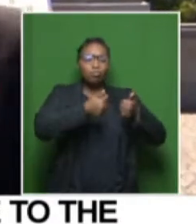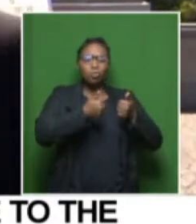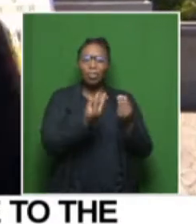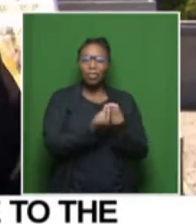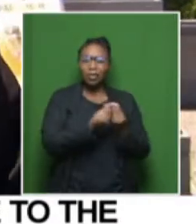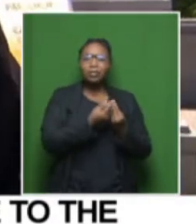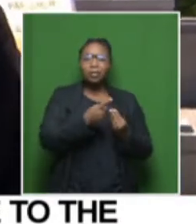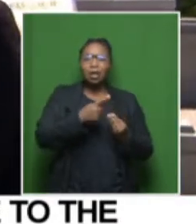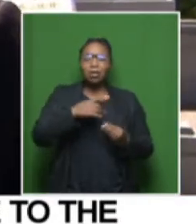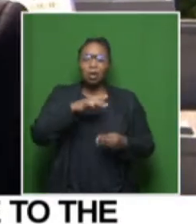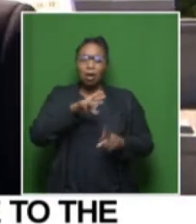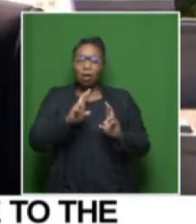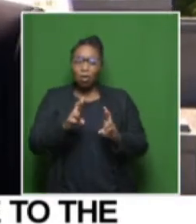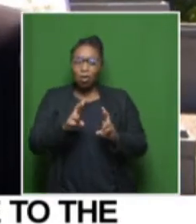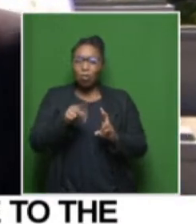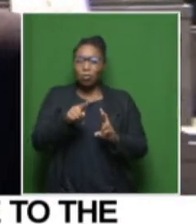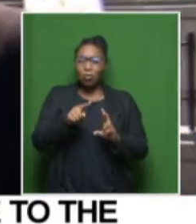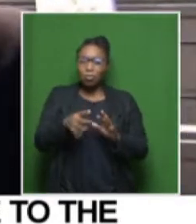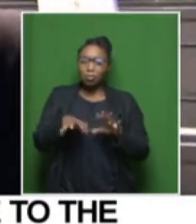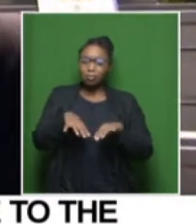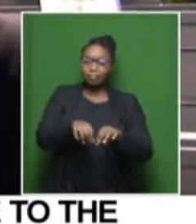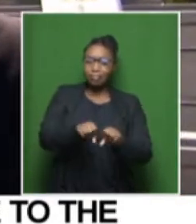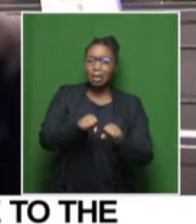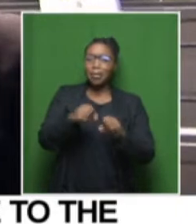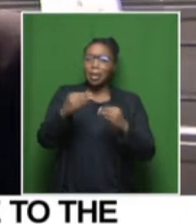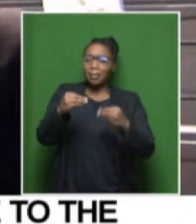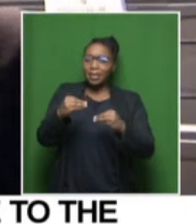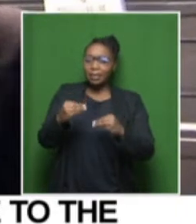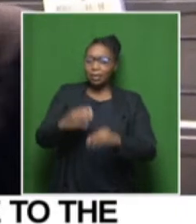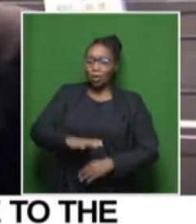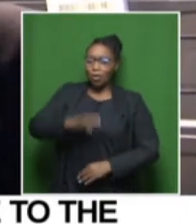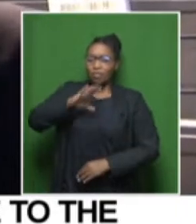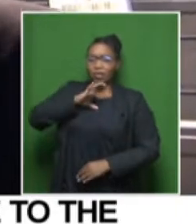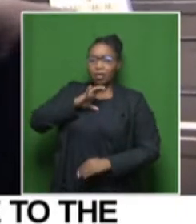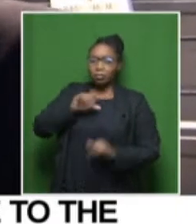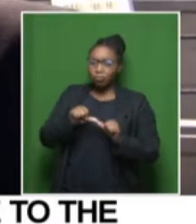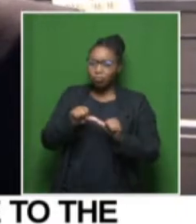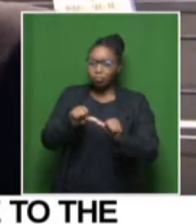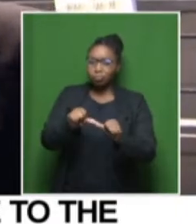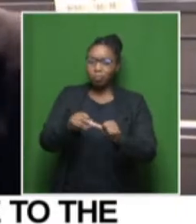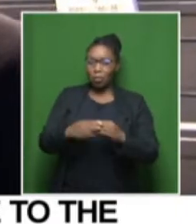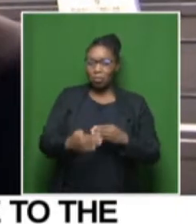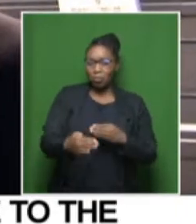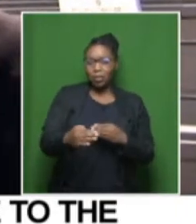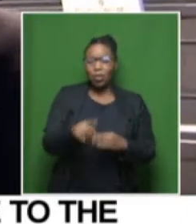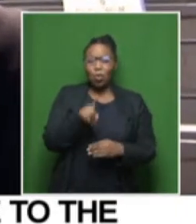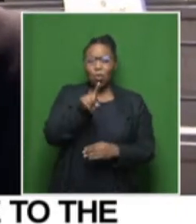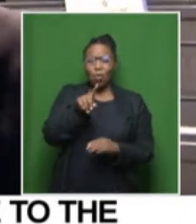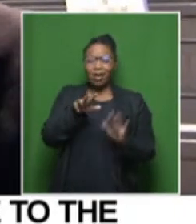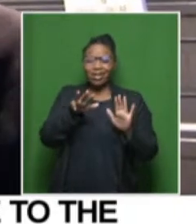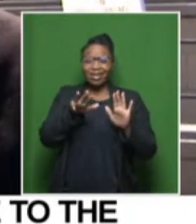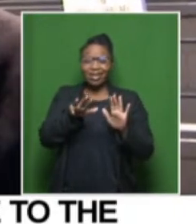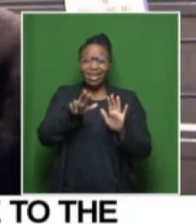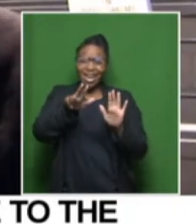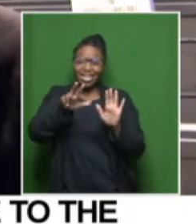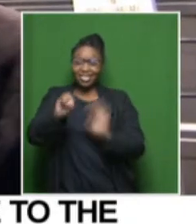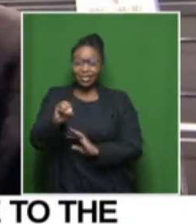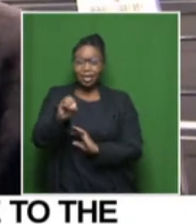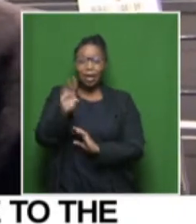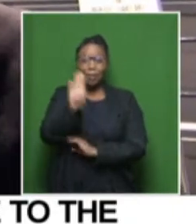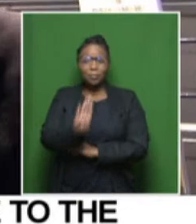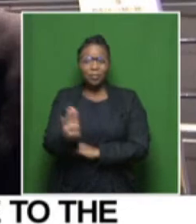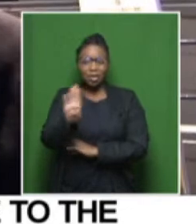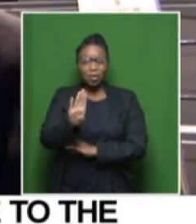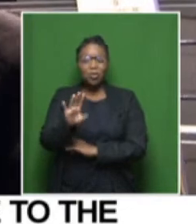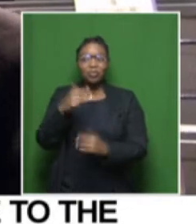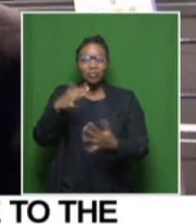and business confidence. The tax windfall of 180 billion rand has, as we've said in the past, to be used